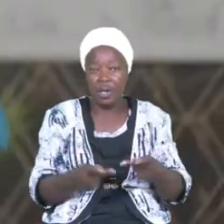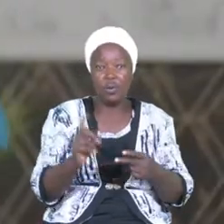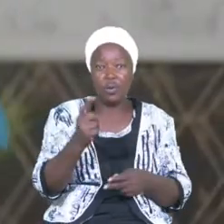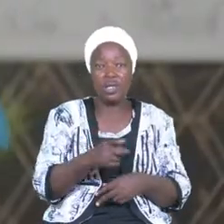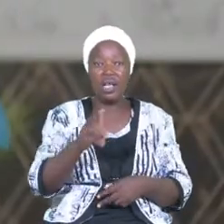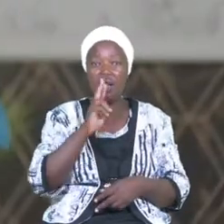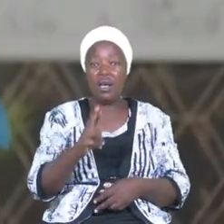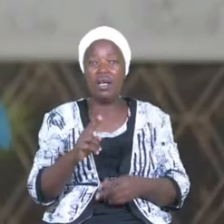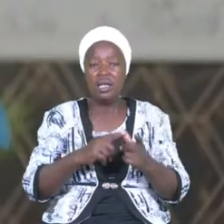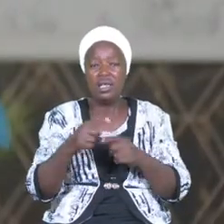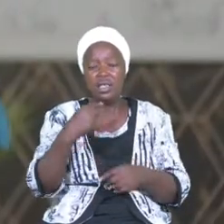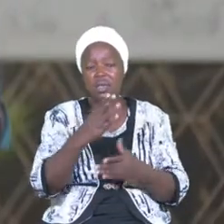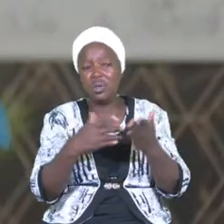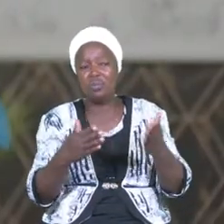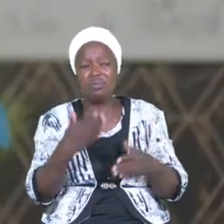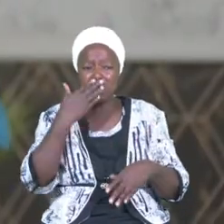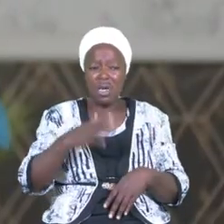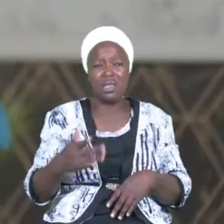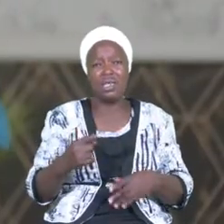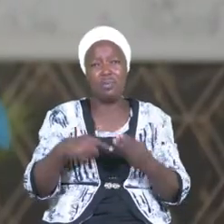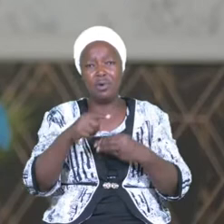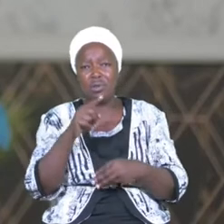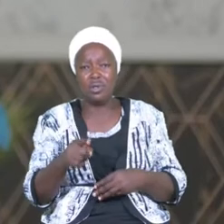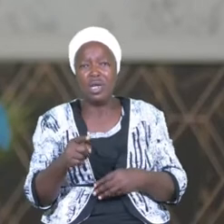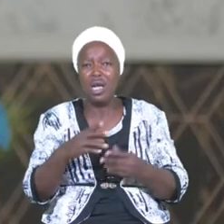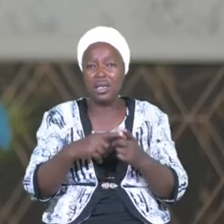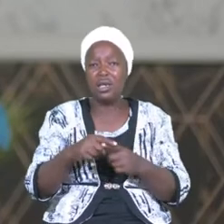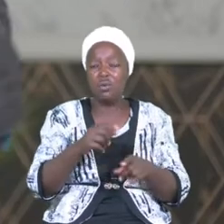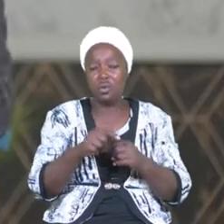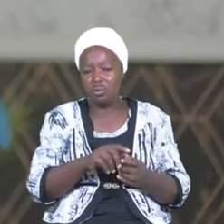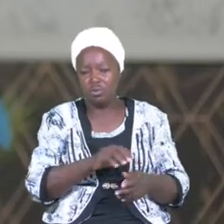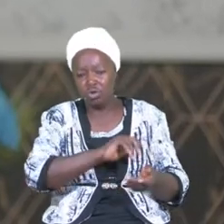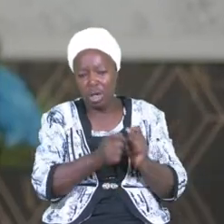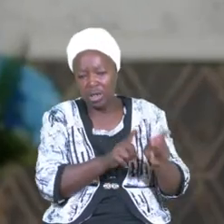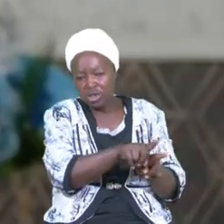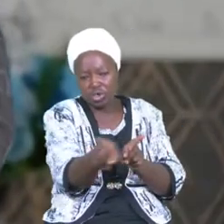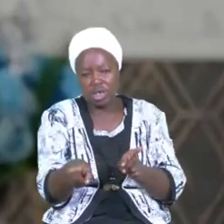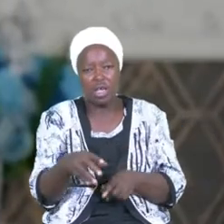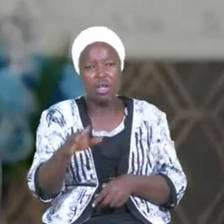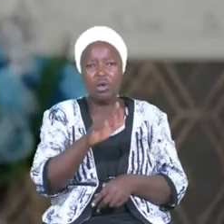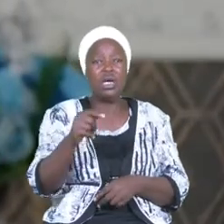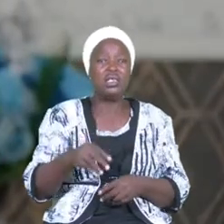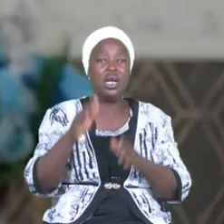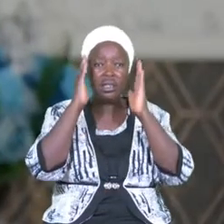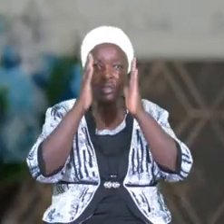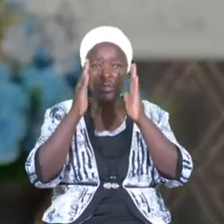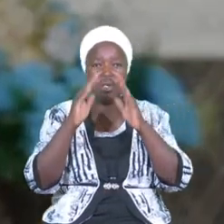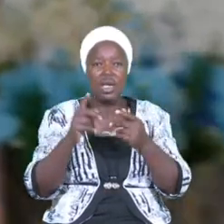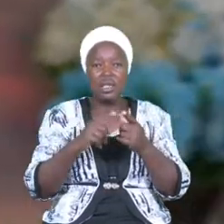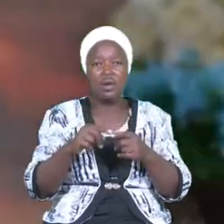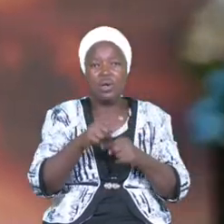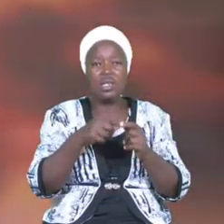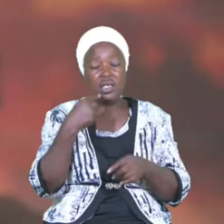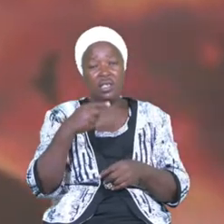naughty things about him. They want to distract his attention. And when they say those naughty things, then if